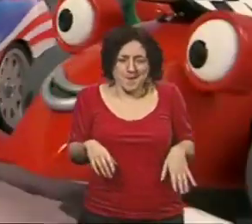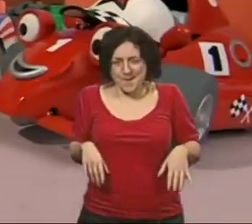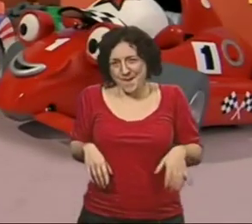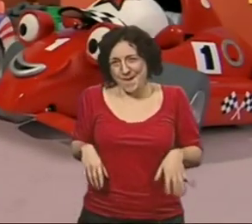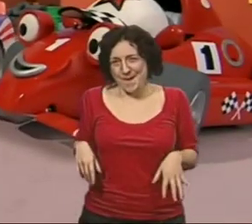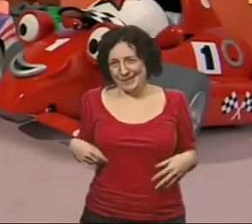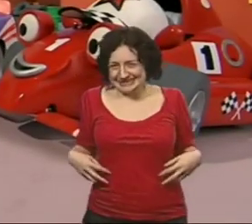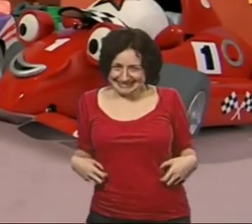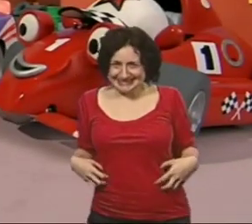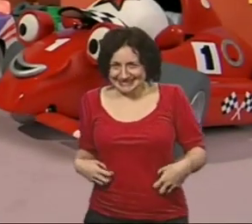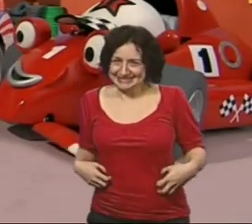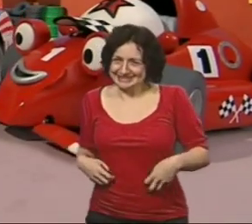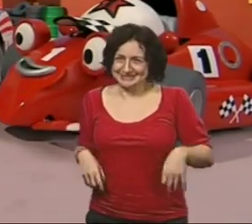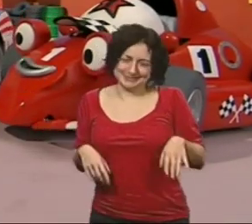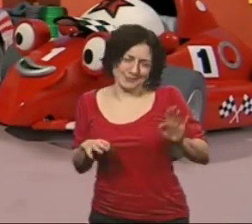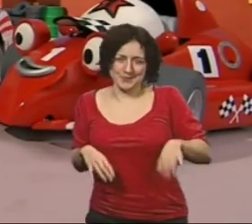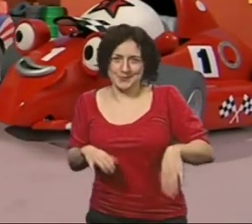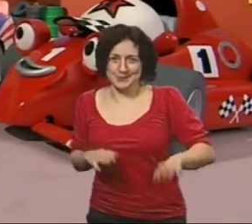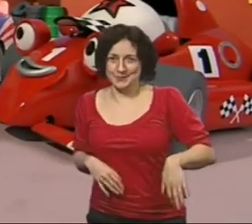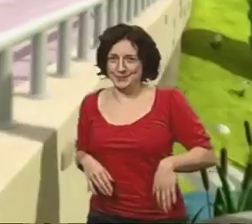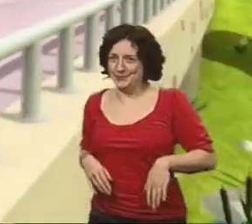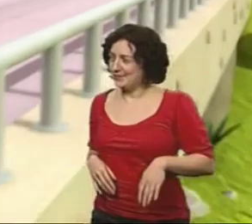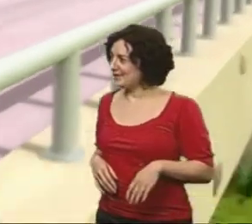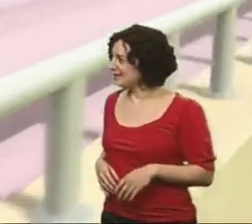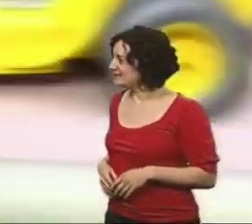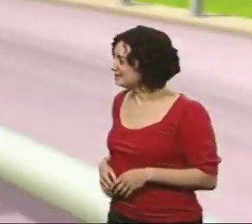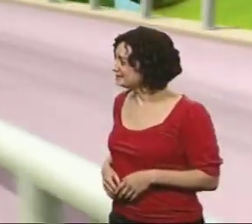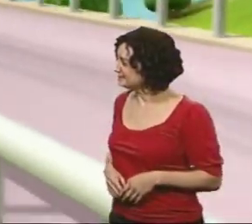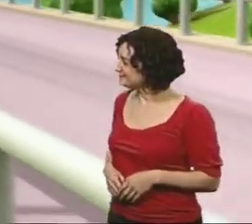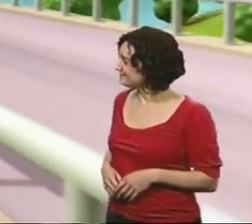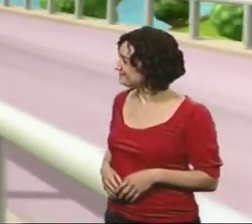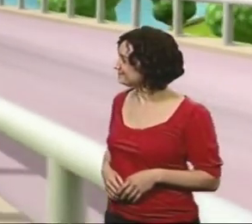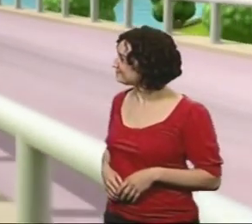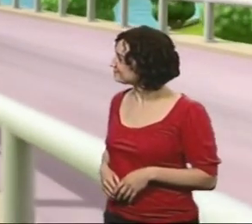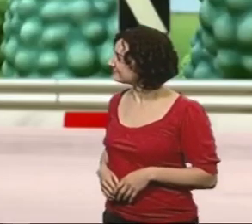Stop it, I'm tickling. I'm tickling. Stop. Stop it, stop it.